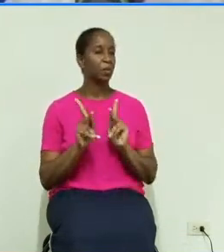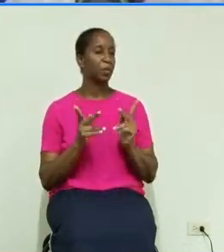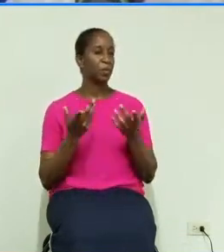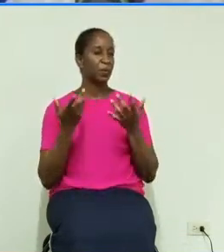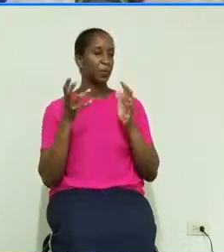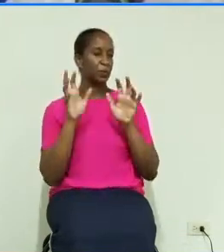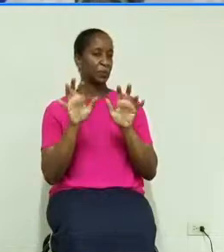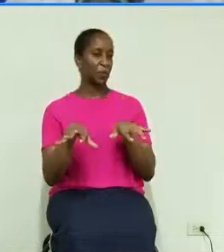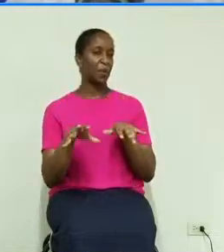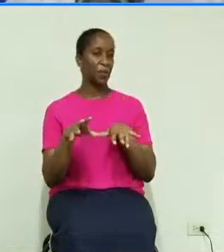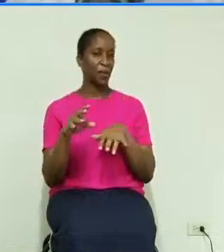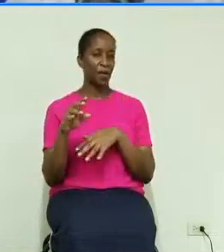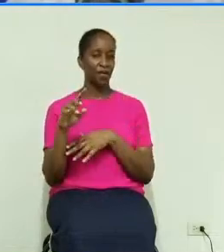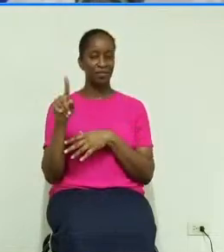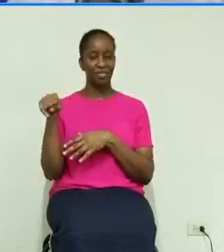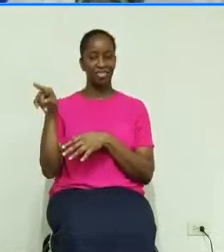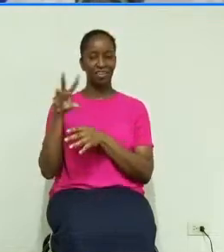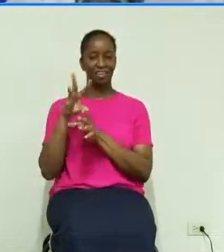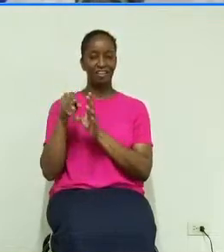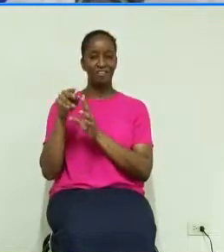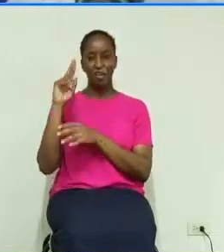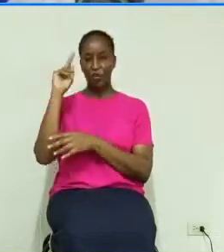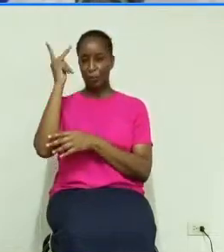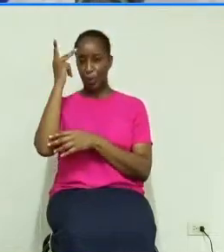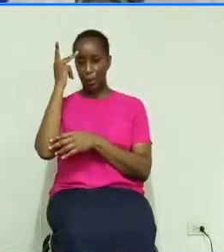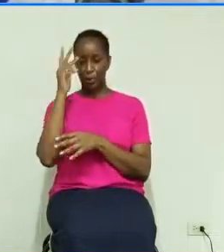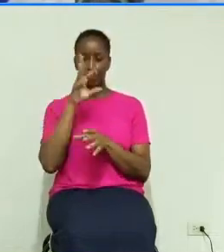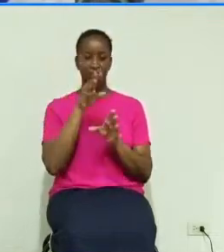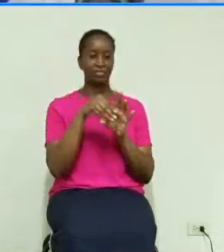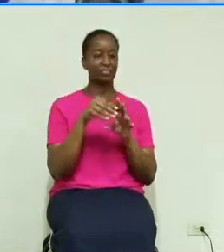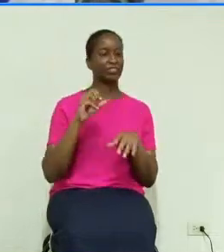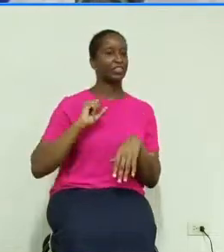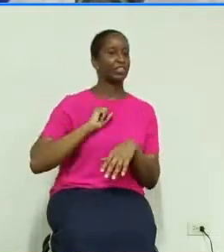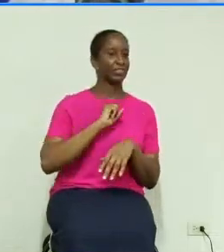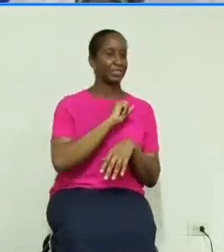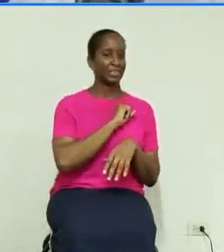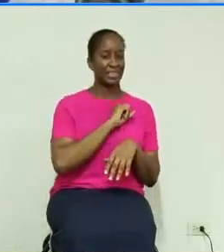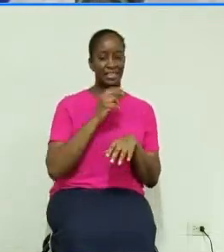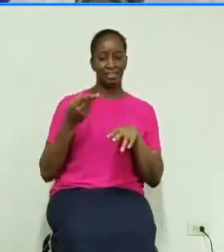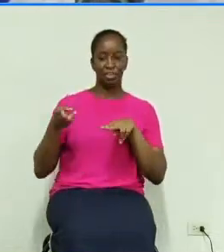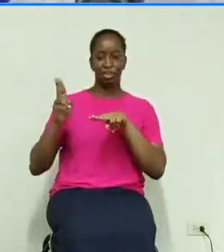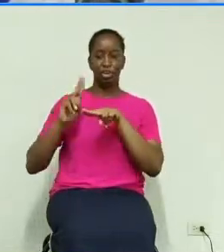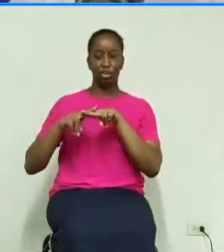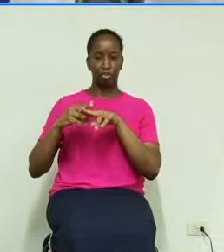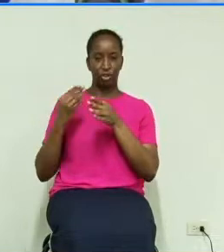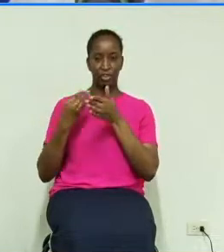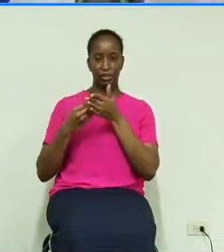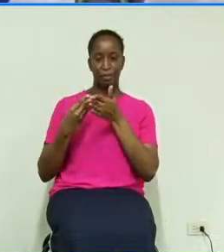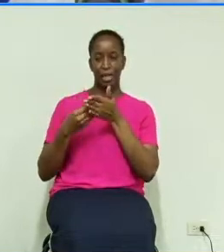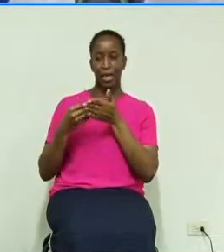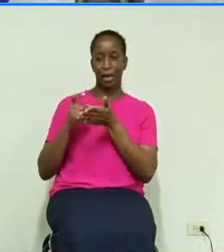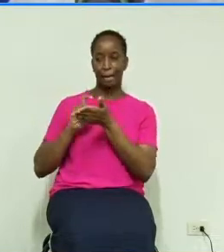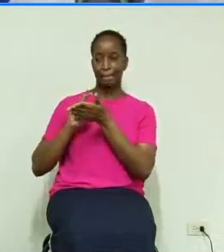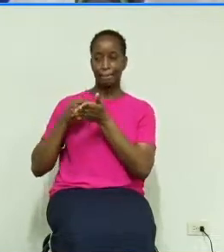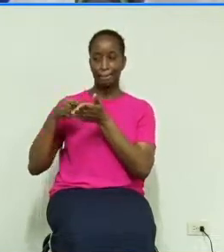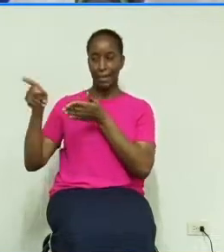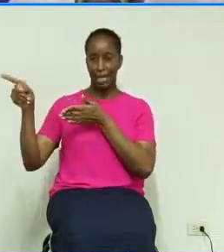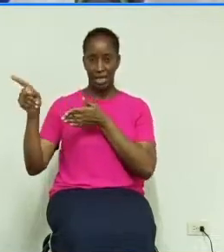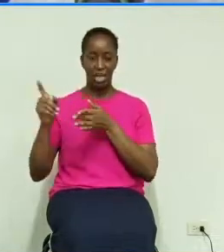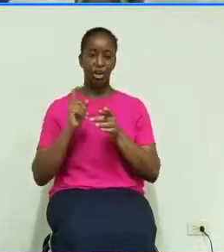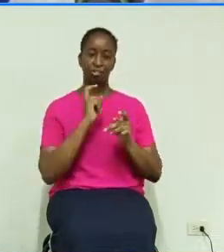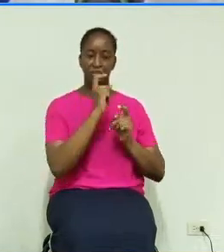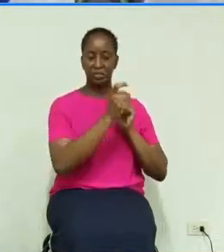that people don't have a full knowledge and understanding of what it is they do and how